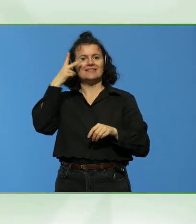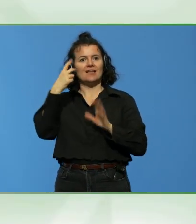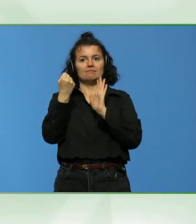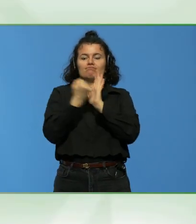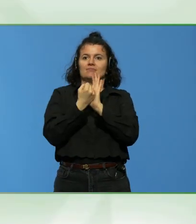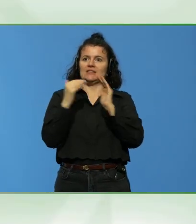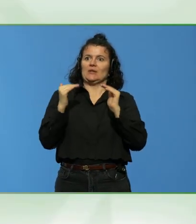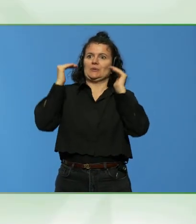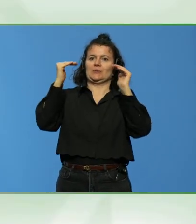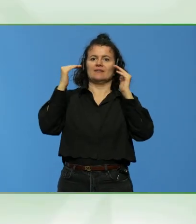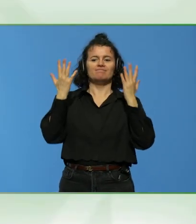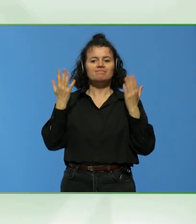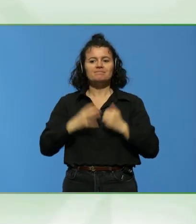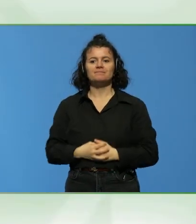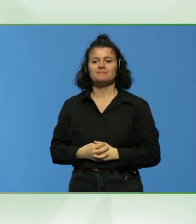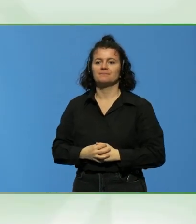Panel?